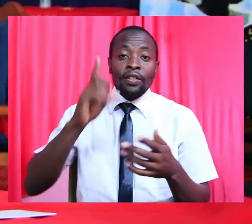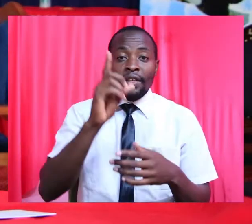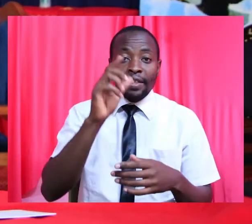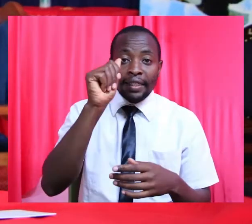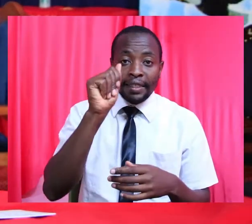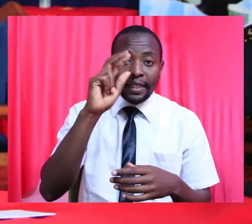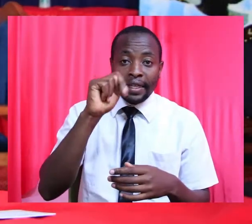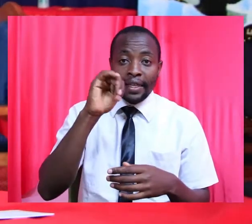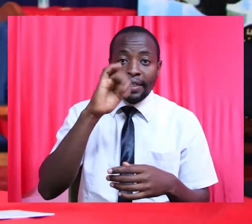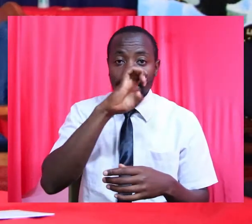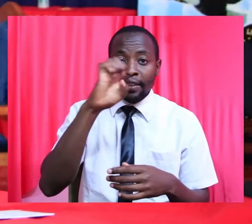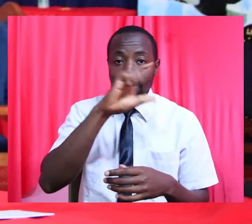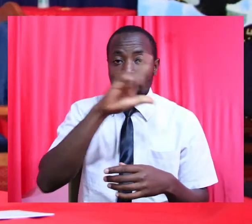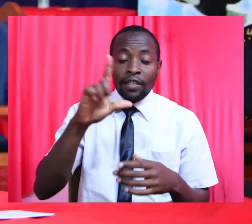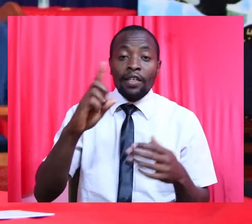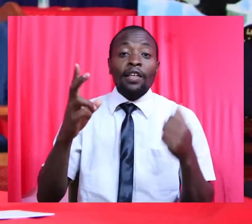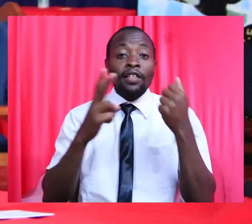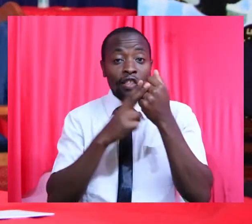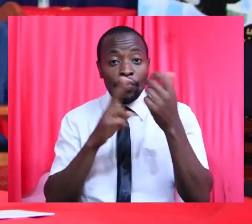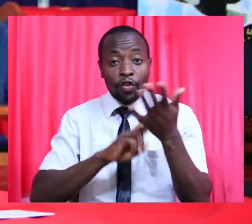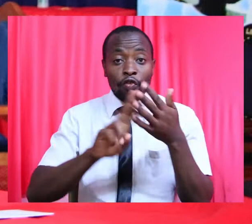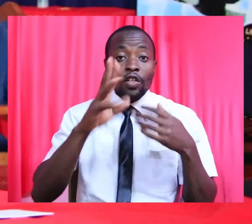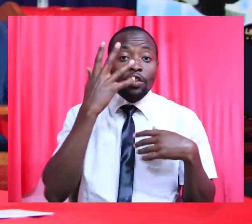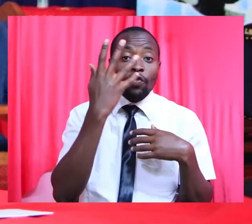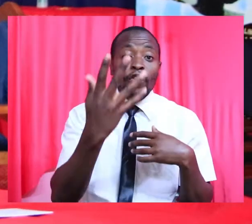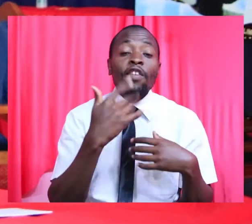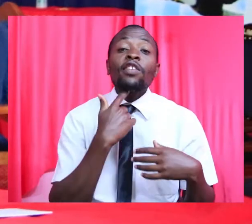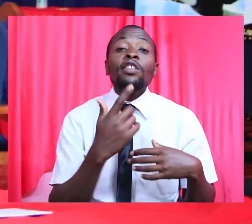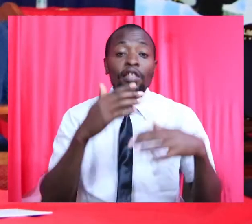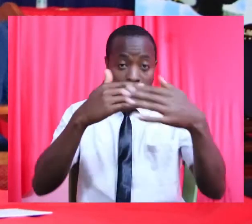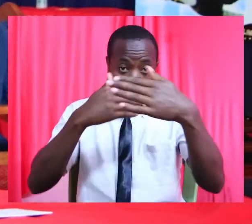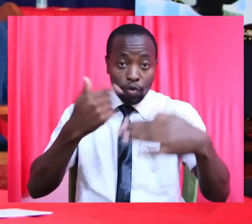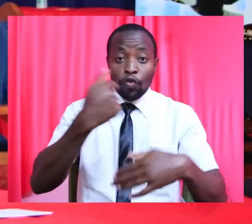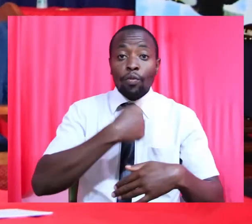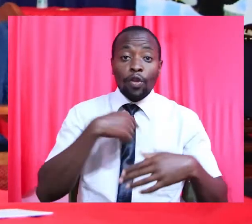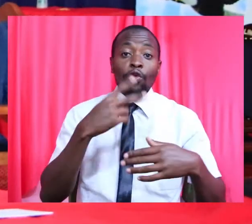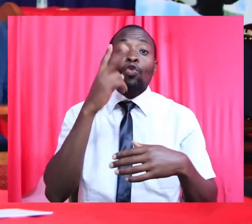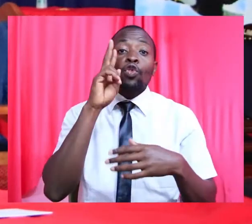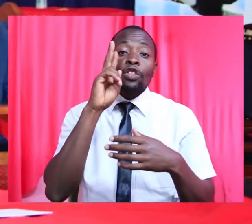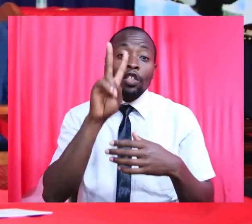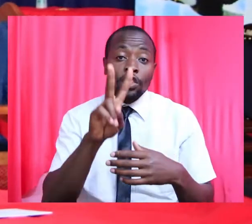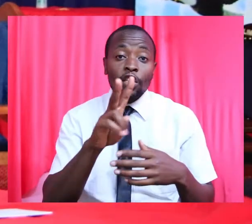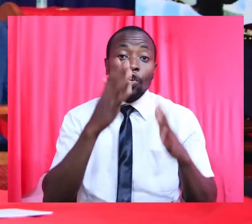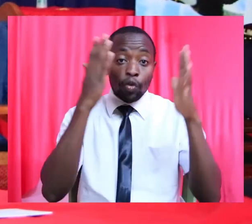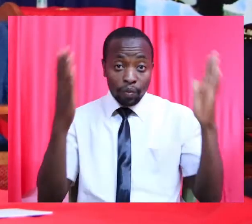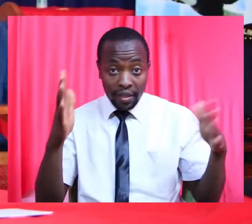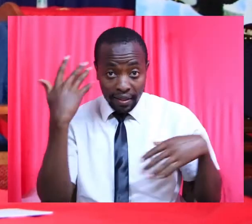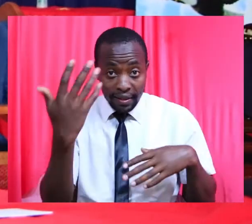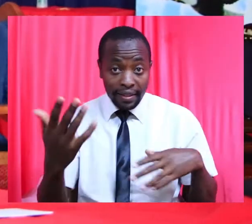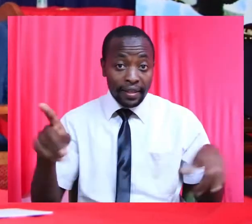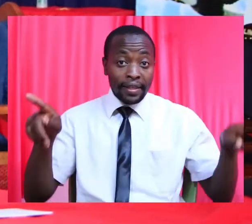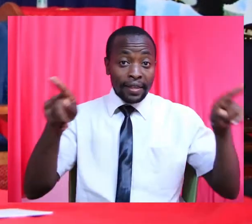Daniel 7, verse 5 says, "And there before me was a second beast, which looked like a